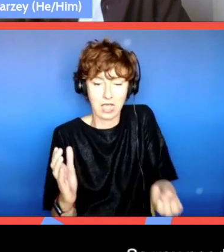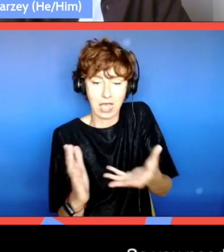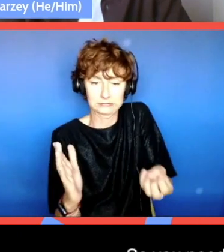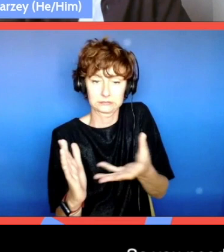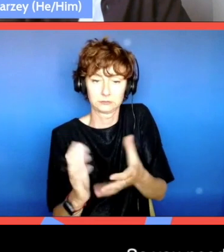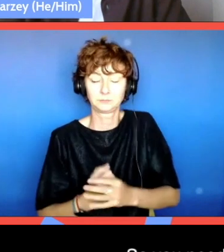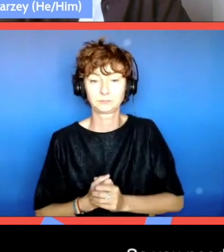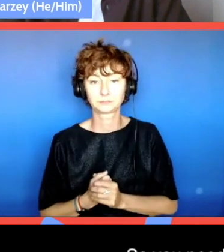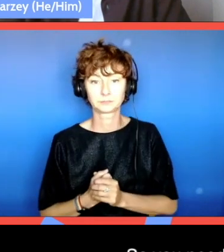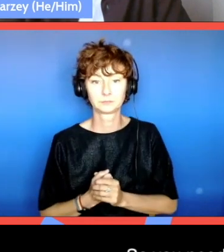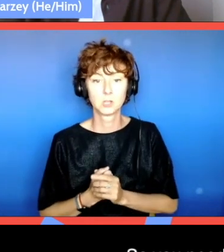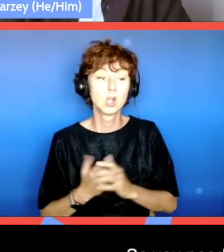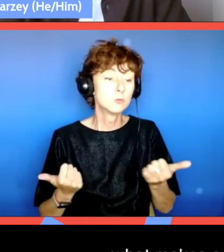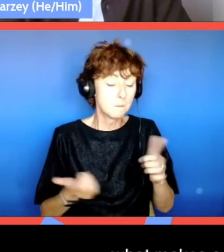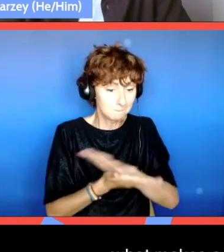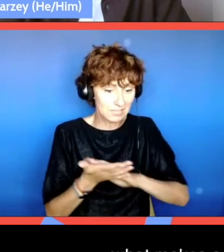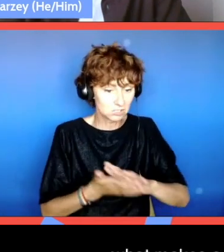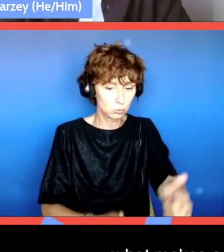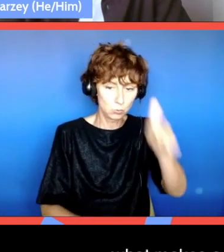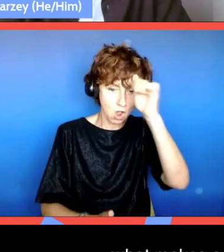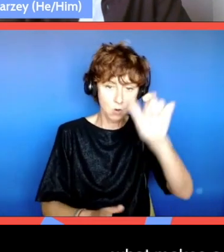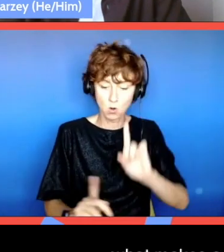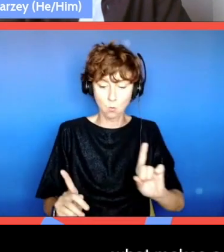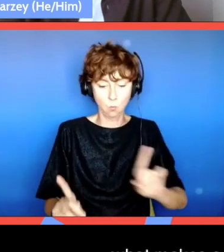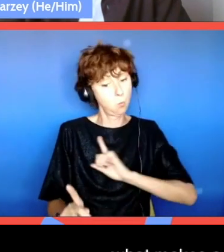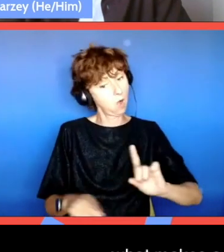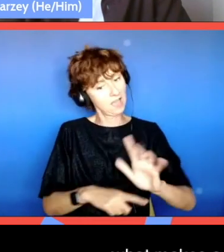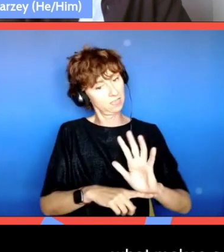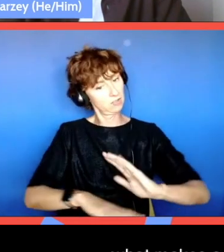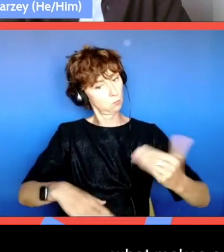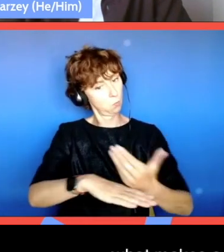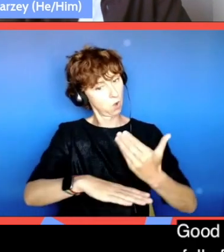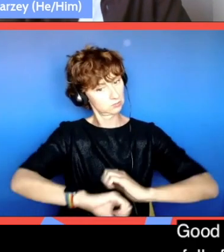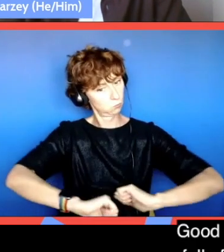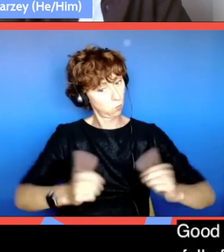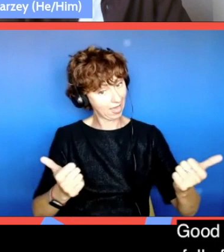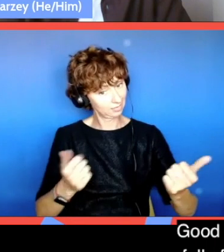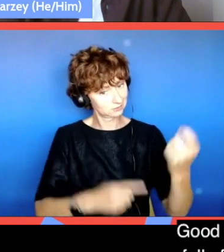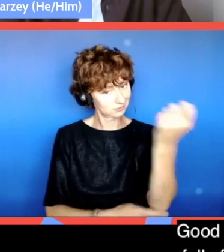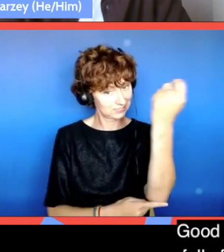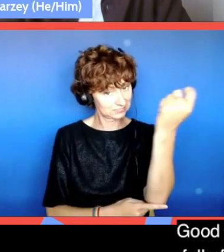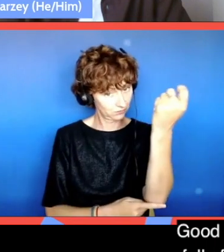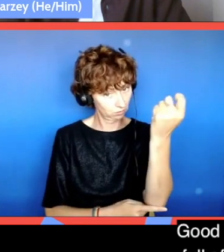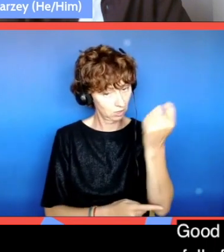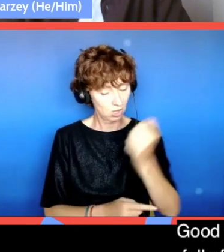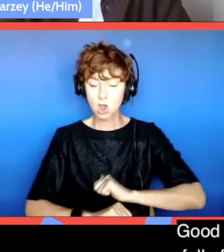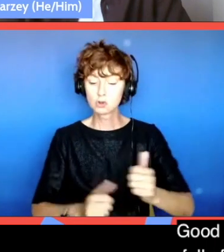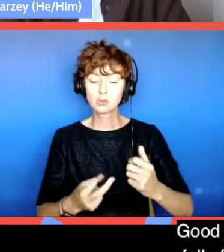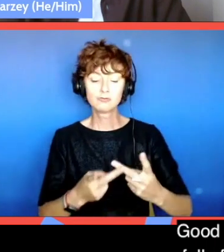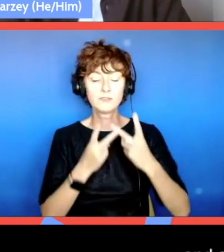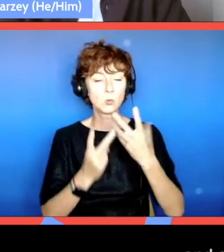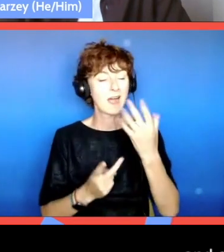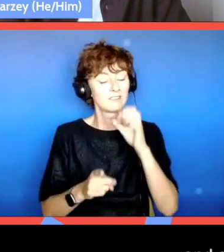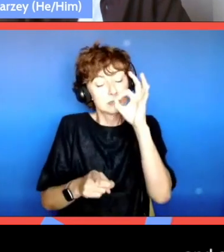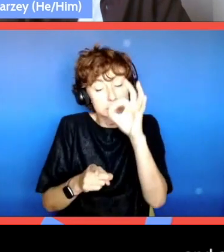to be good at pinpointing what makes a film work and what doesn't. good reviews are always full of specific